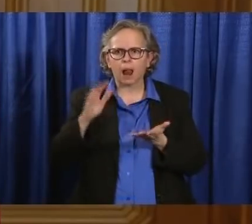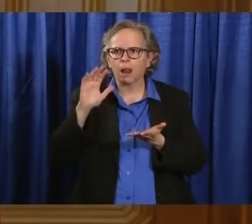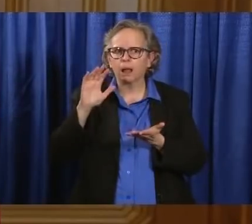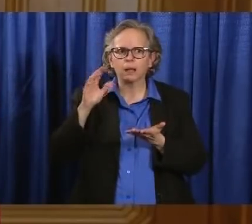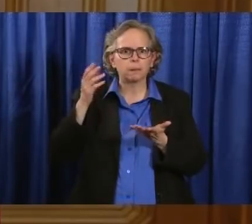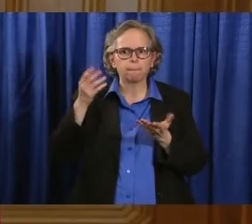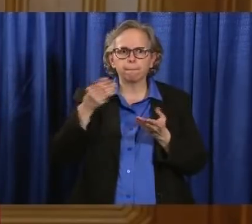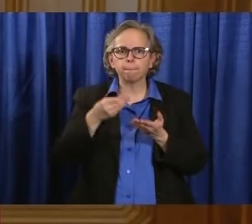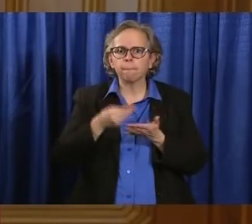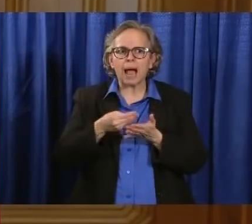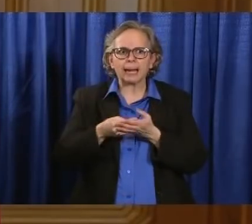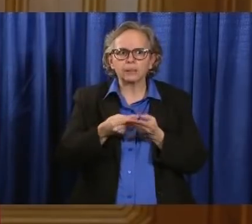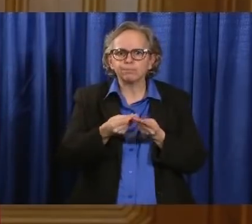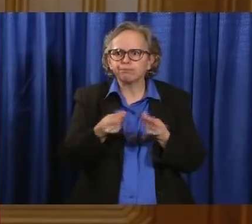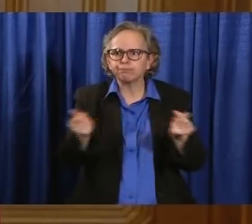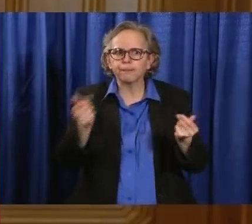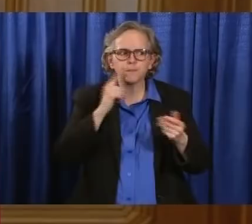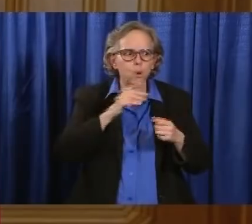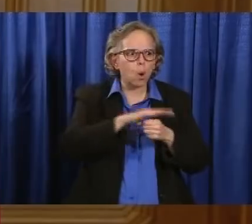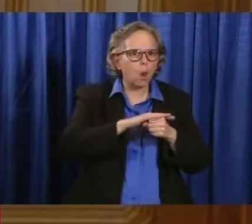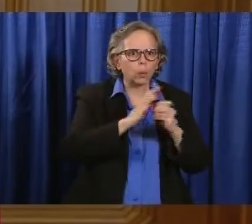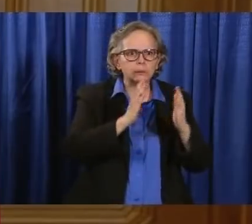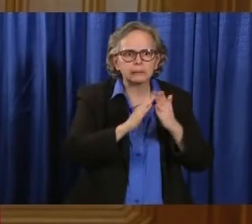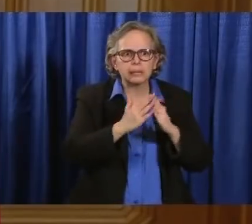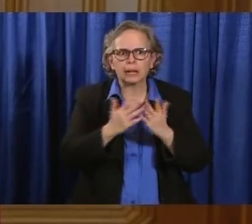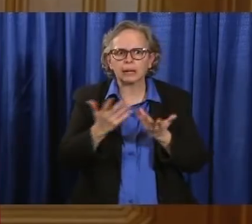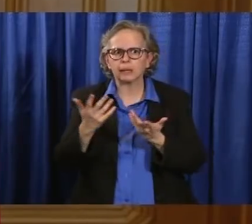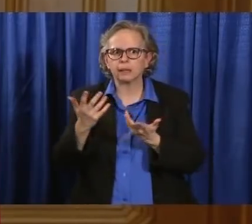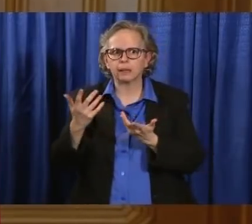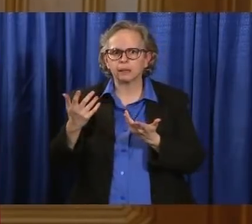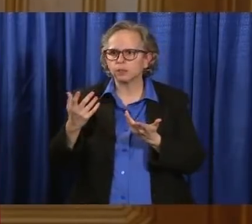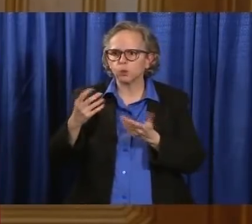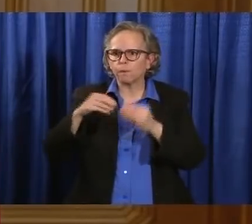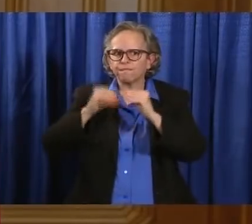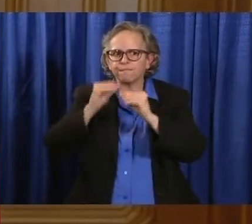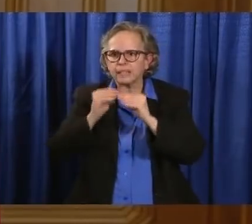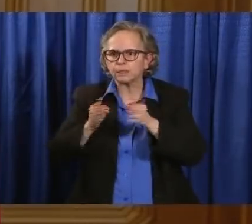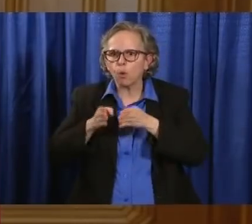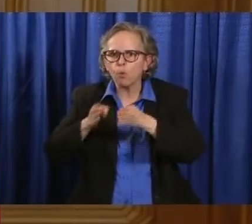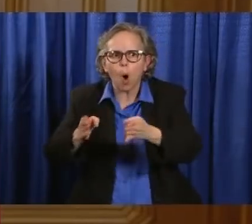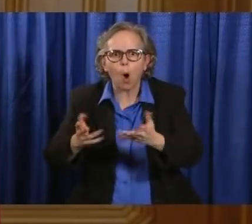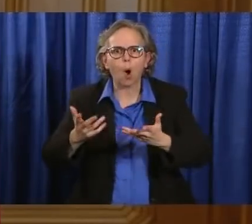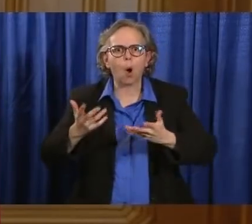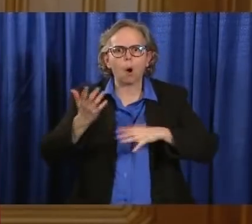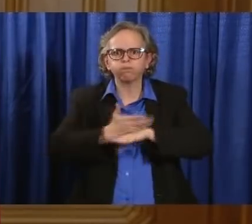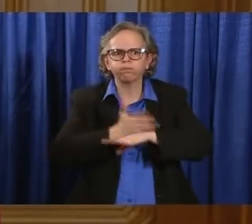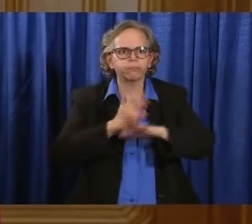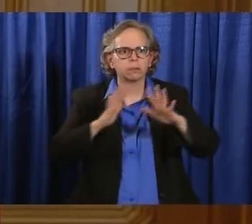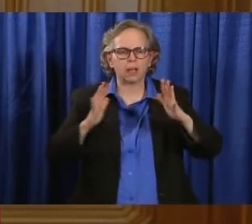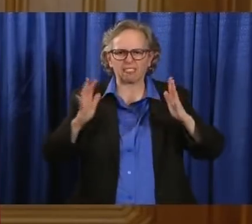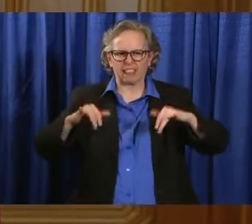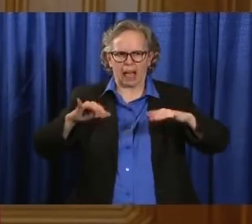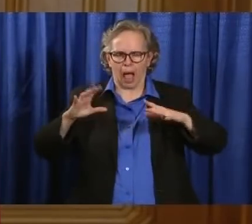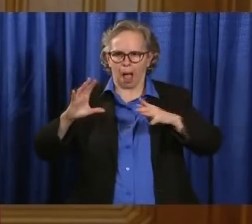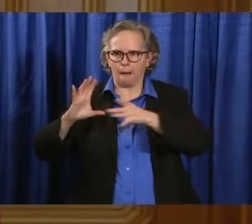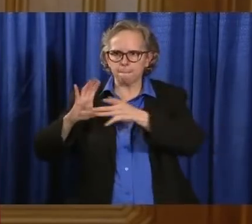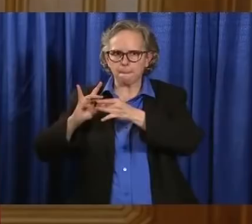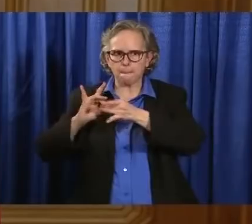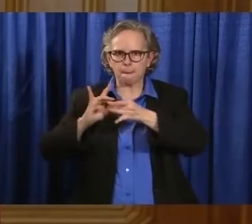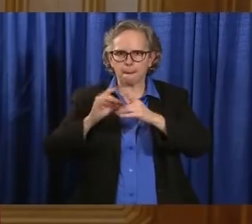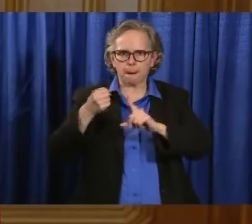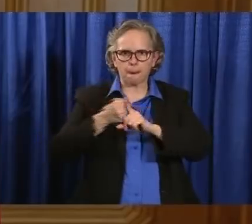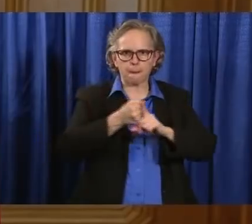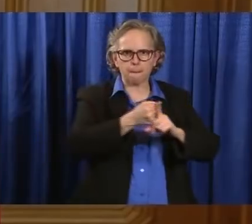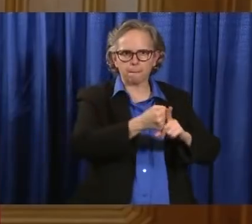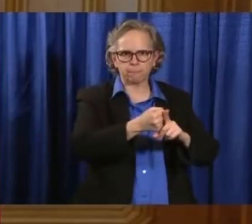and to fix roads. So that's the situation we're in. And so that's what we have